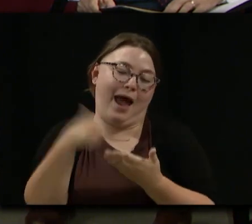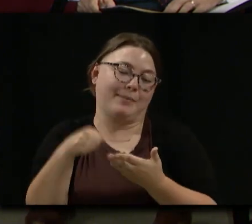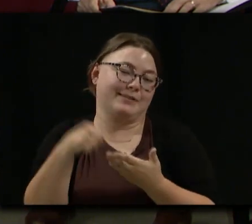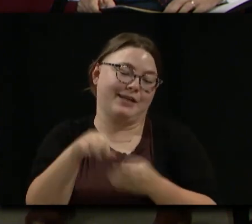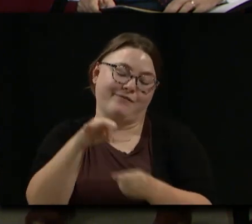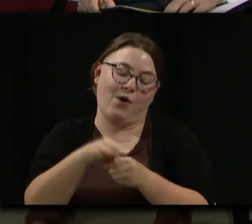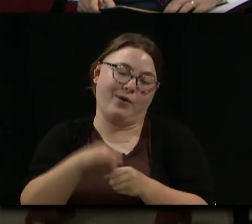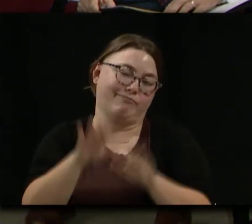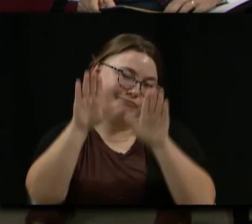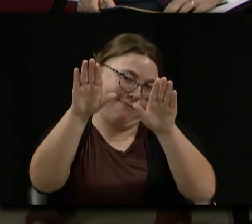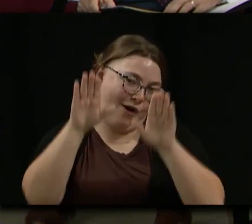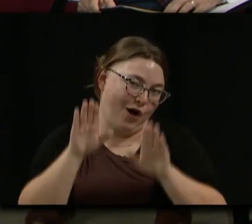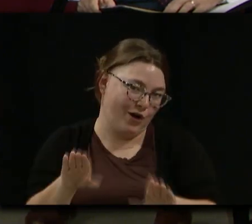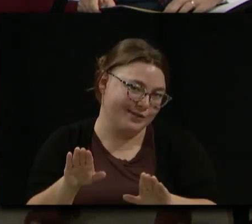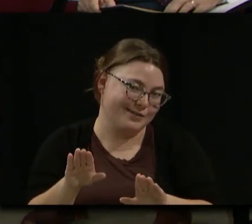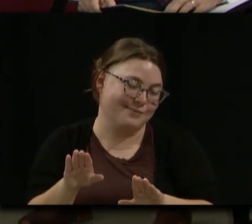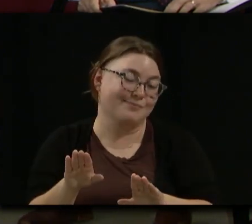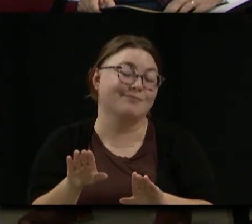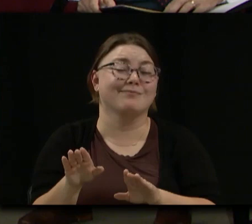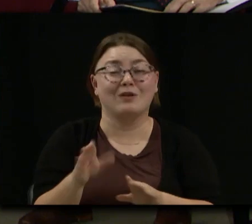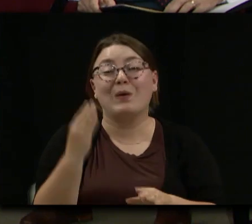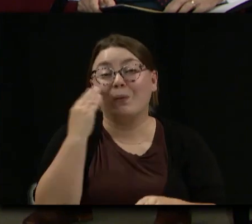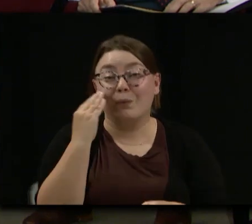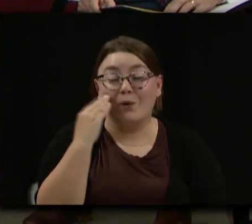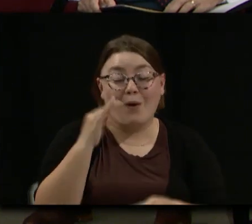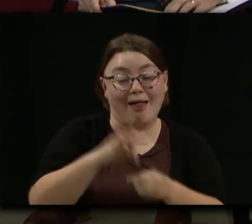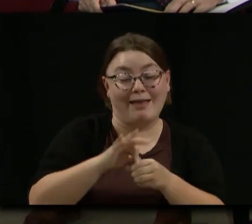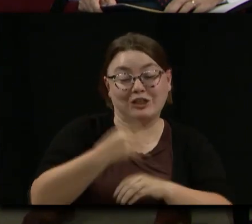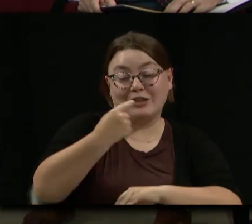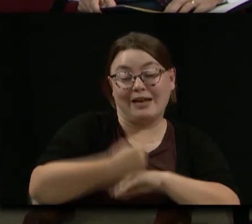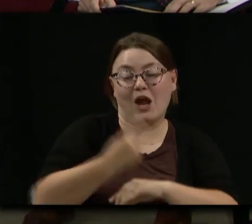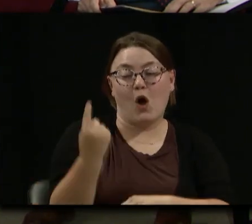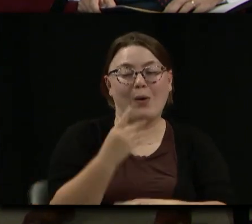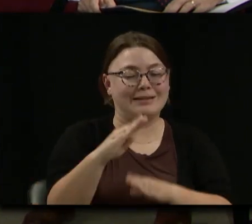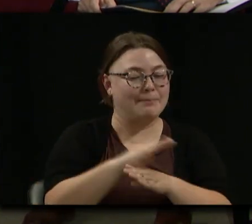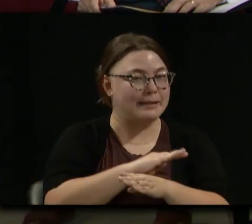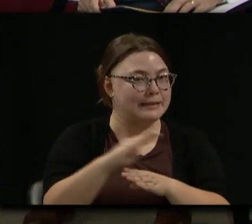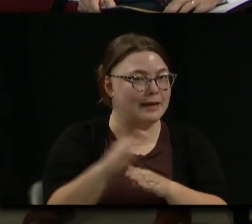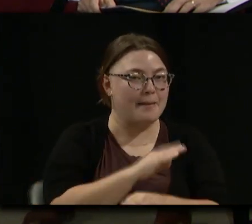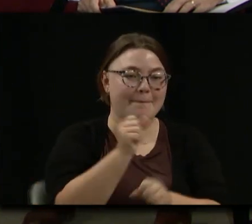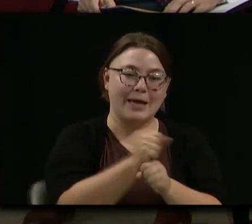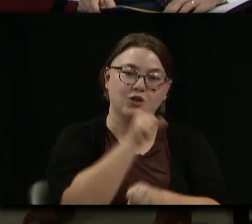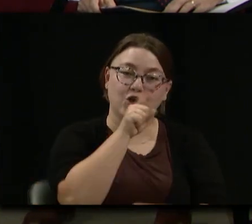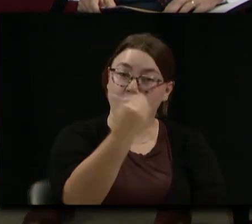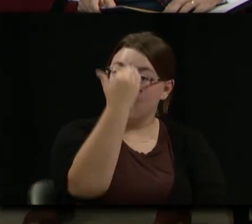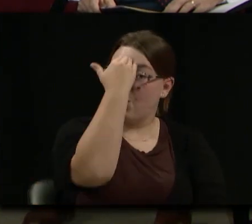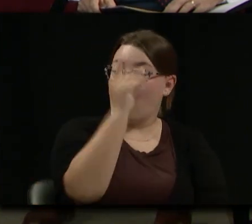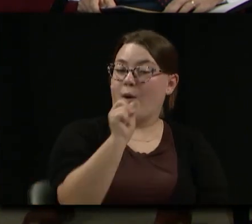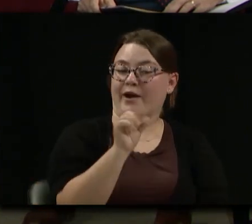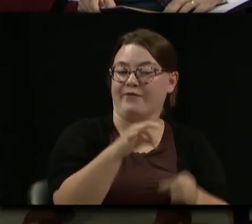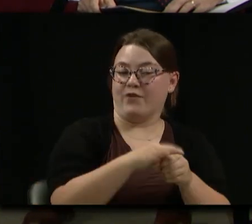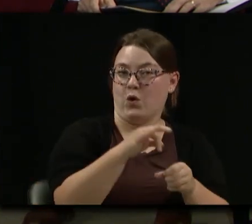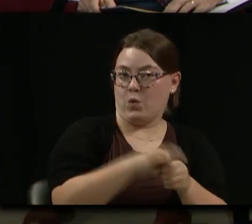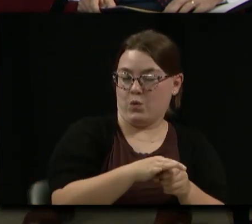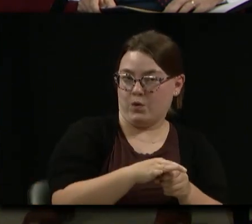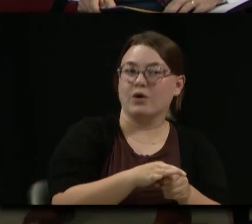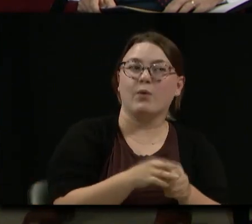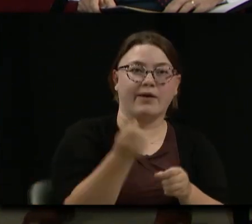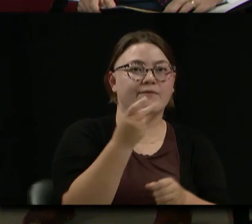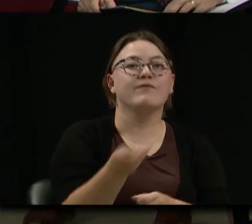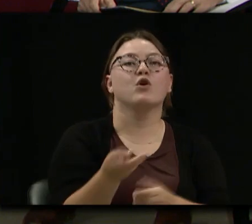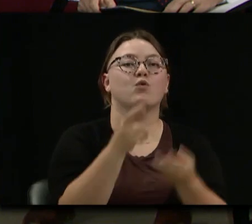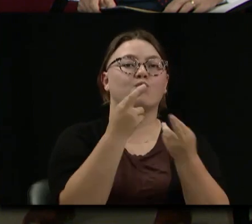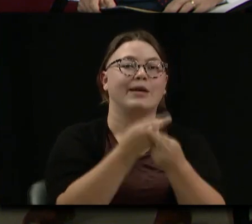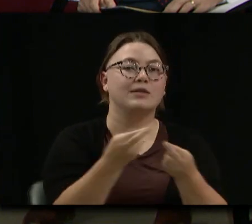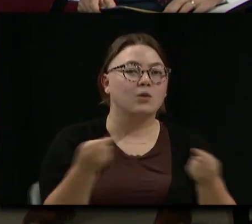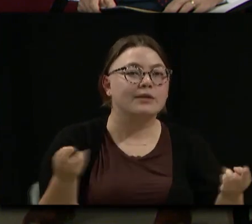course, is always busy. All you have to do is make sure you know where your polling location is. There's a couple things you can get online and check with your